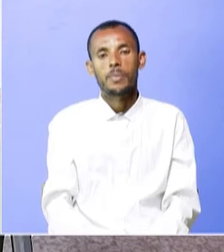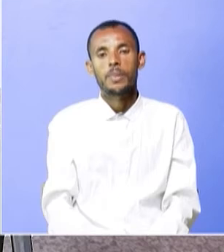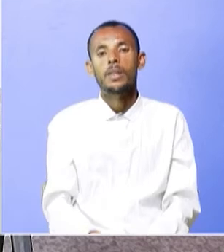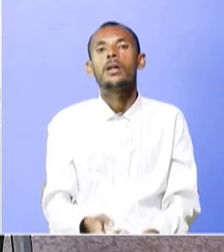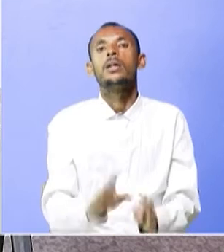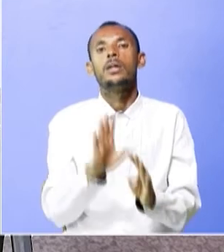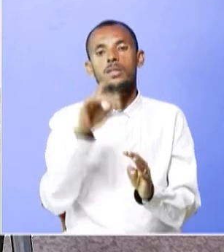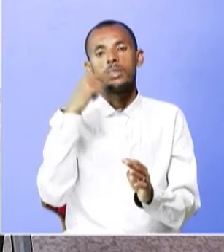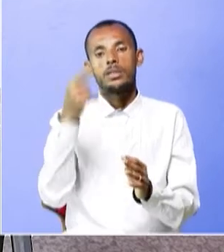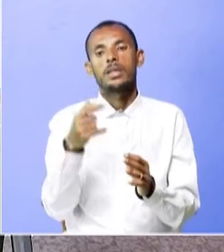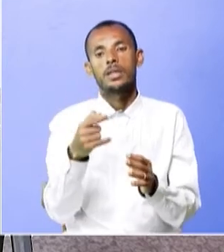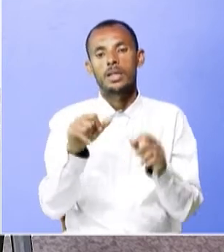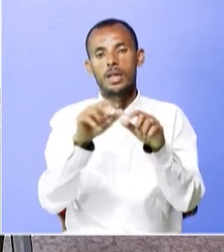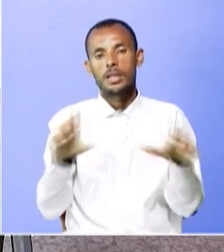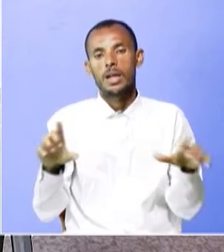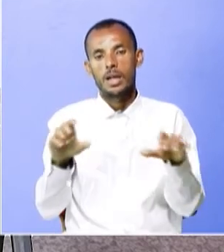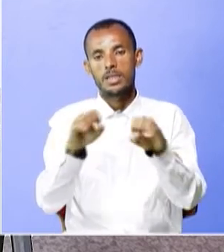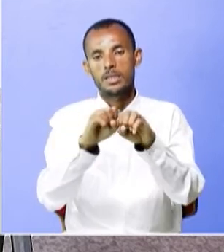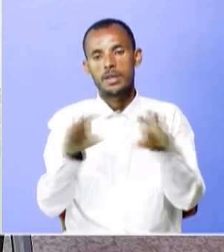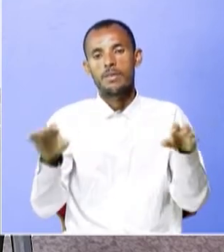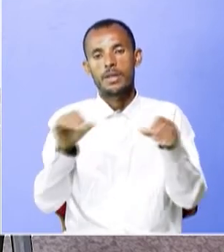let's say the lateral surface area.